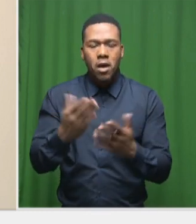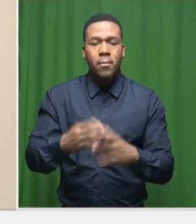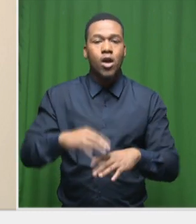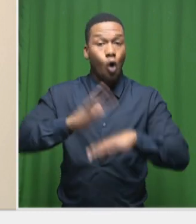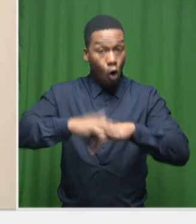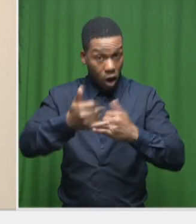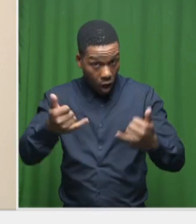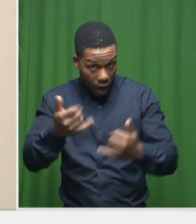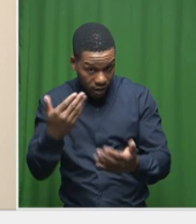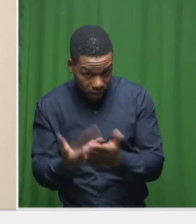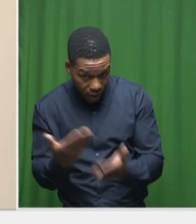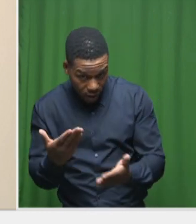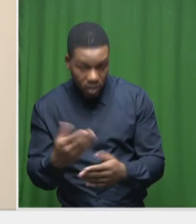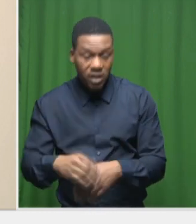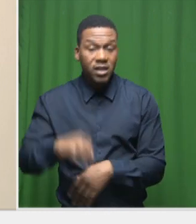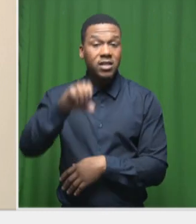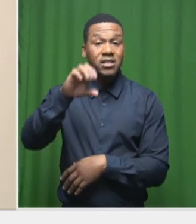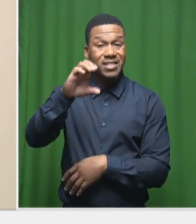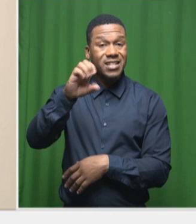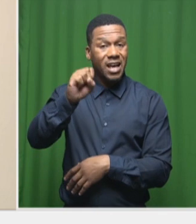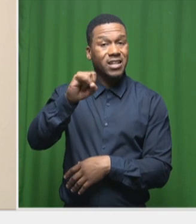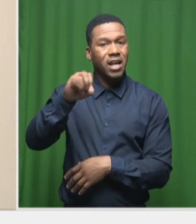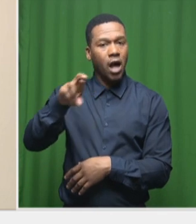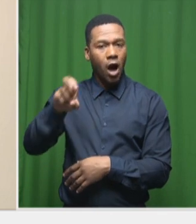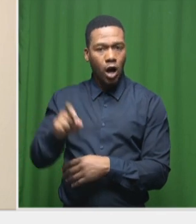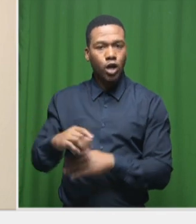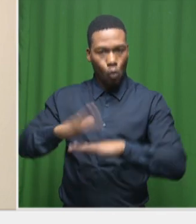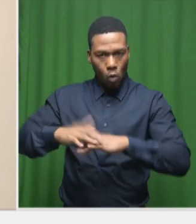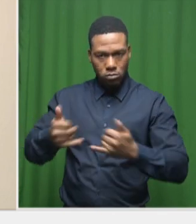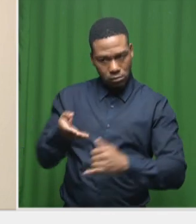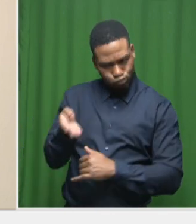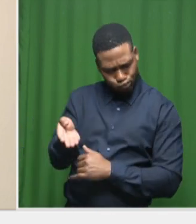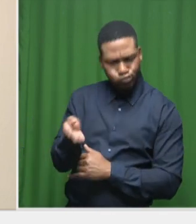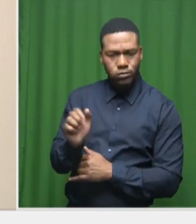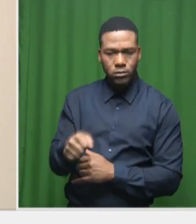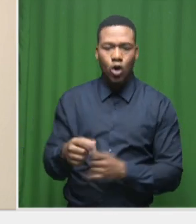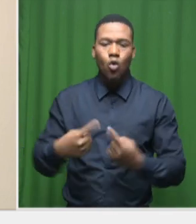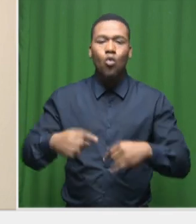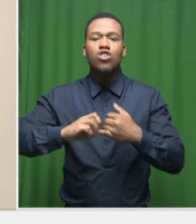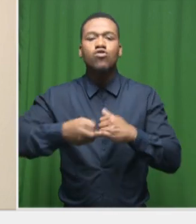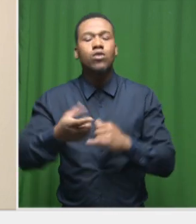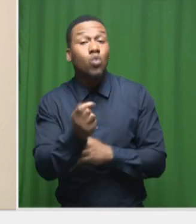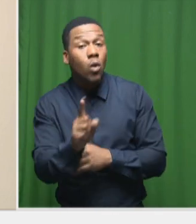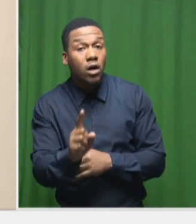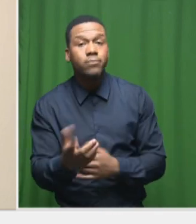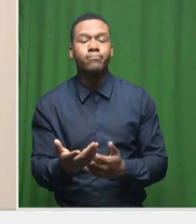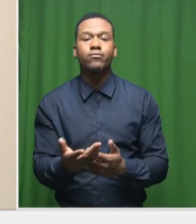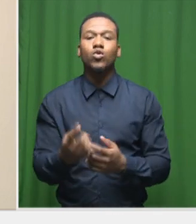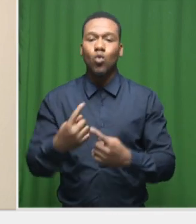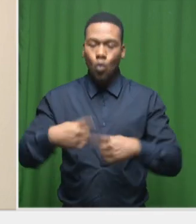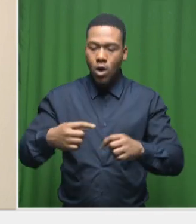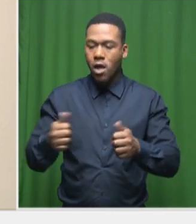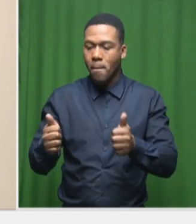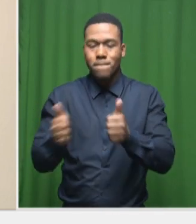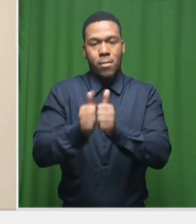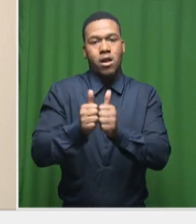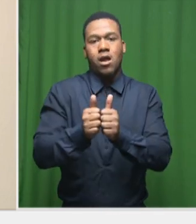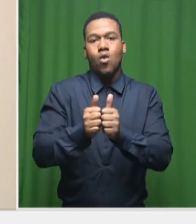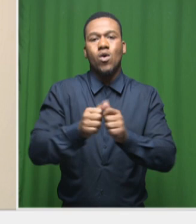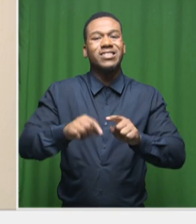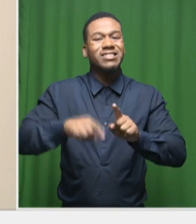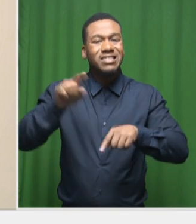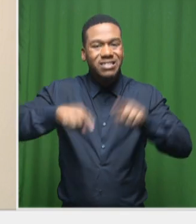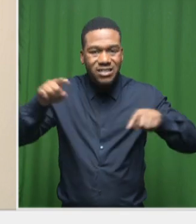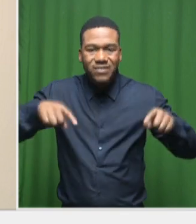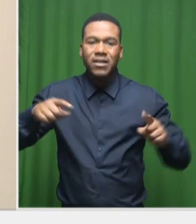learningfactory.co.za or through the CSIR website. So what we're trying to do is, where we partner with different industries,